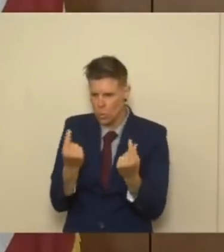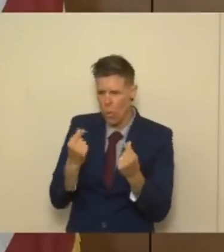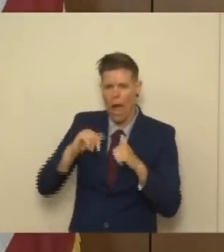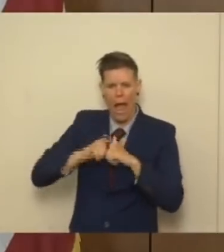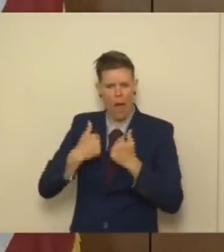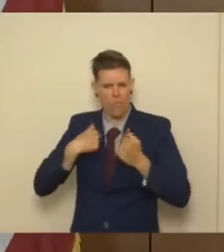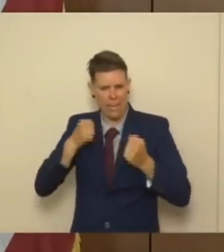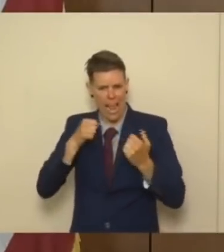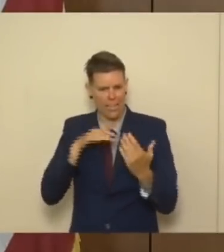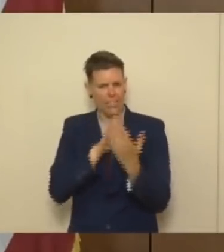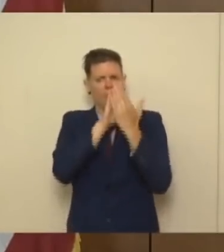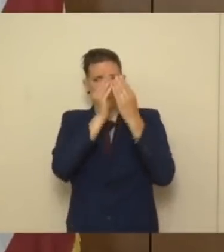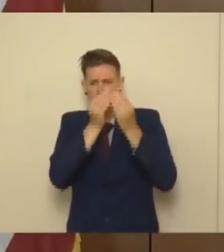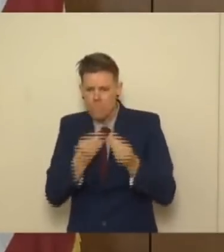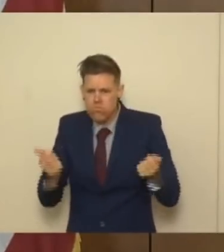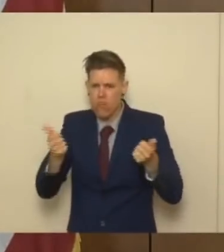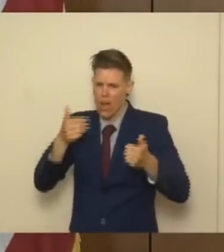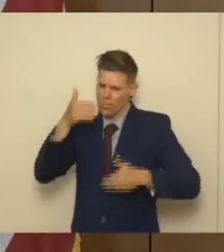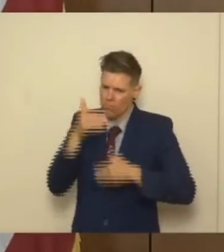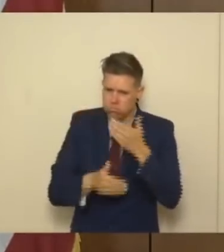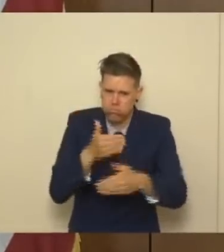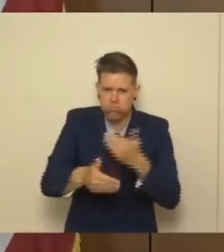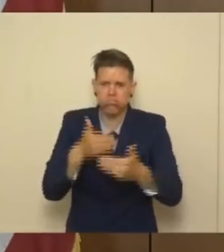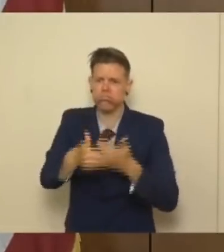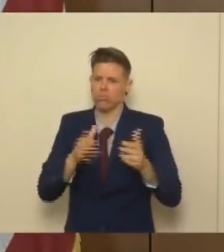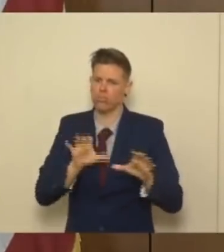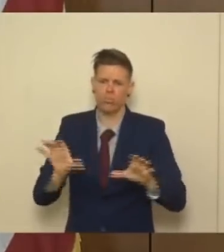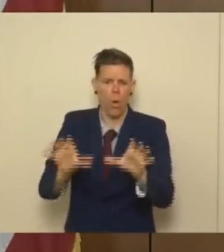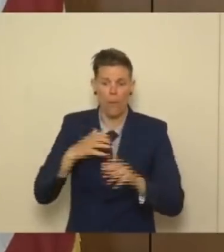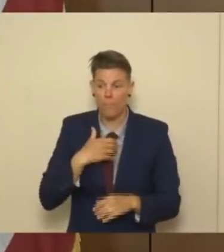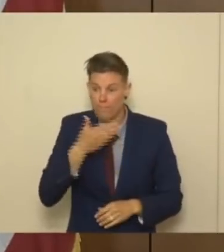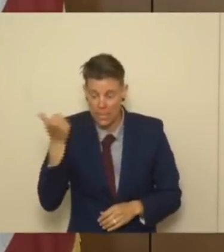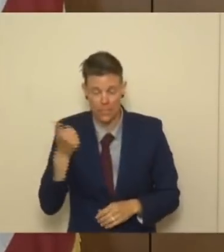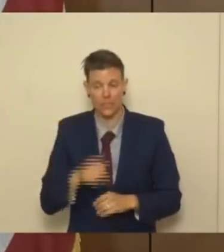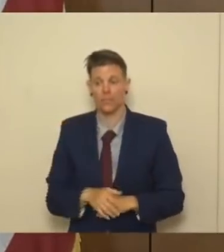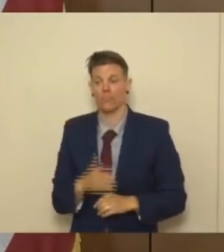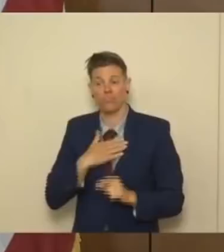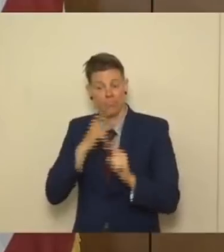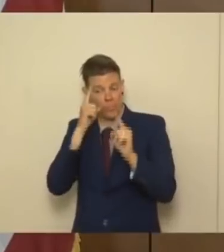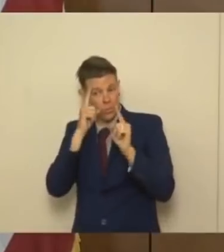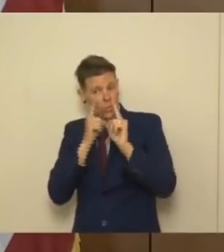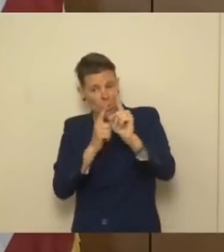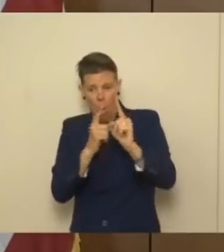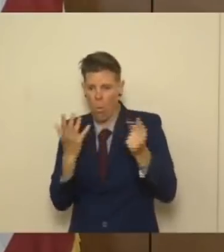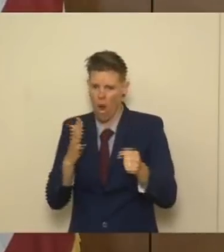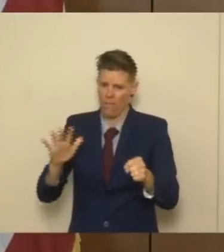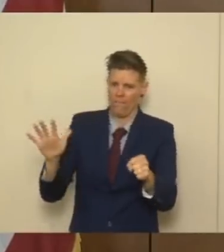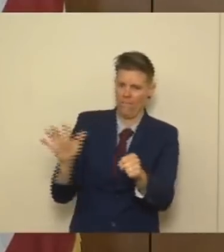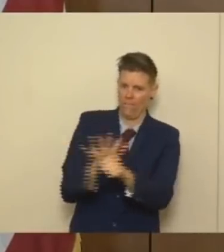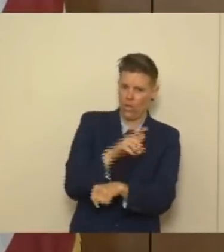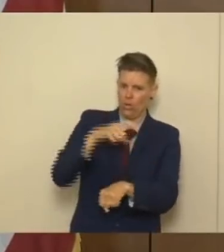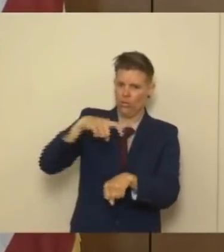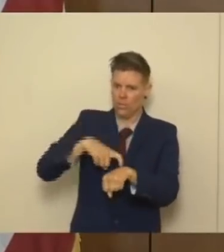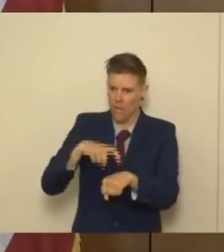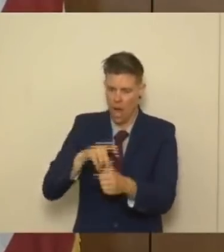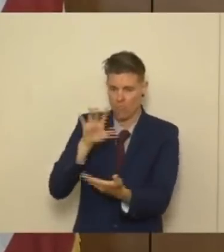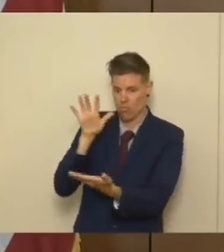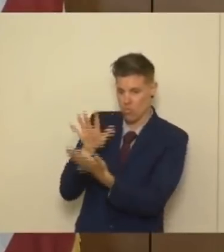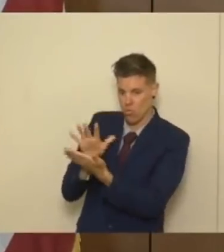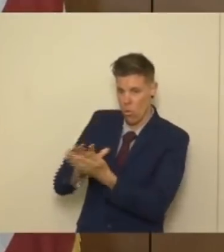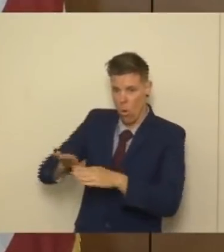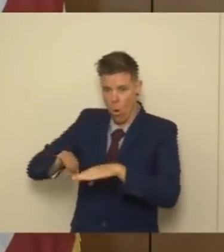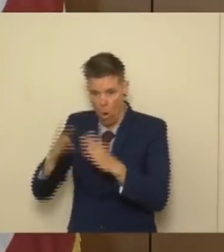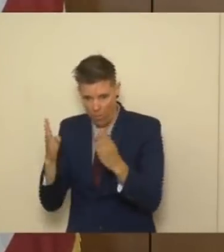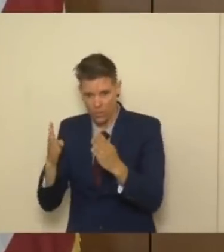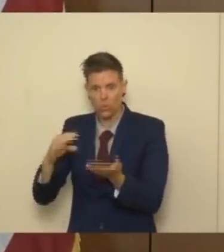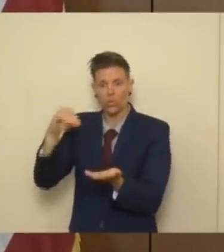our goal is get to full-time in the classroom education as quick as we can. And what does it depend on? How well